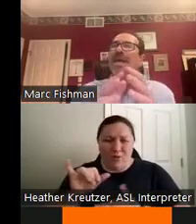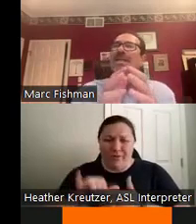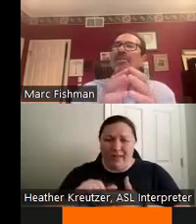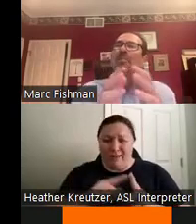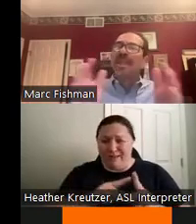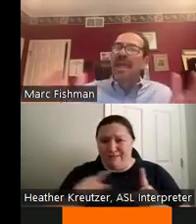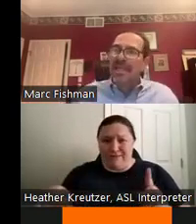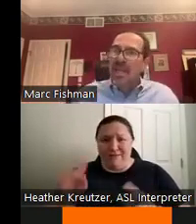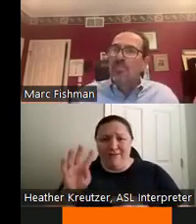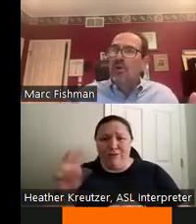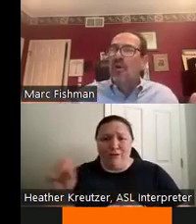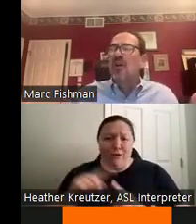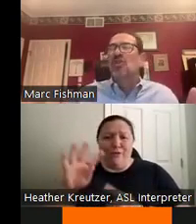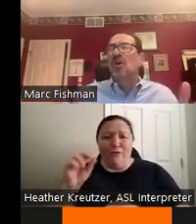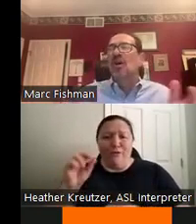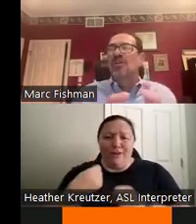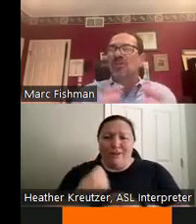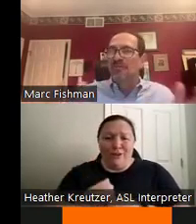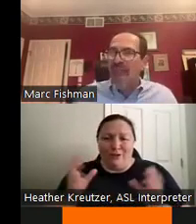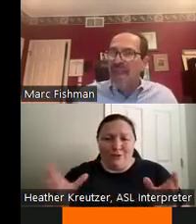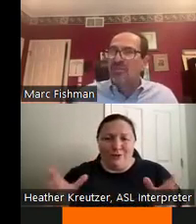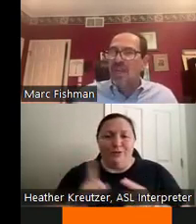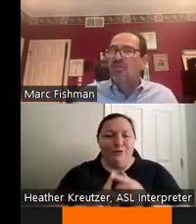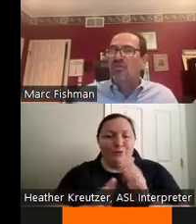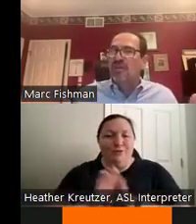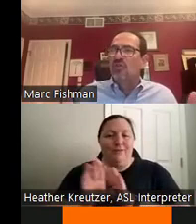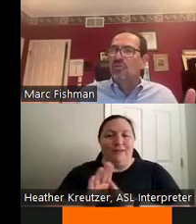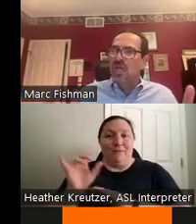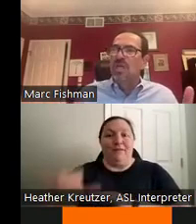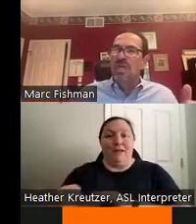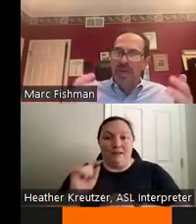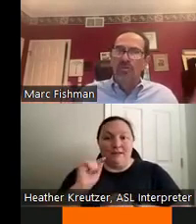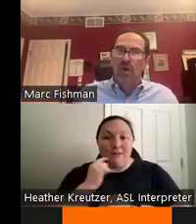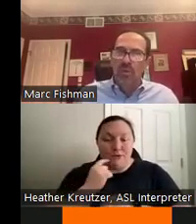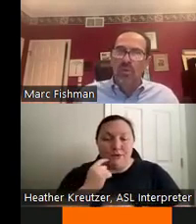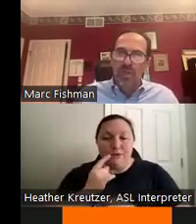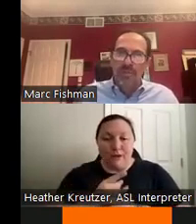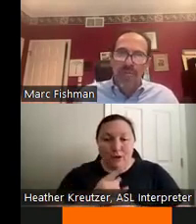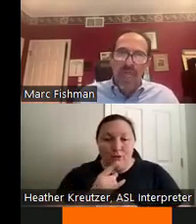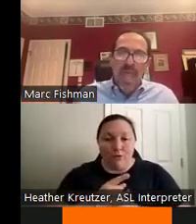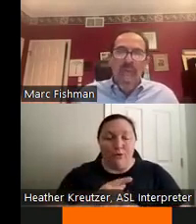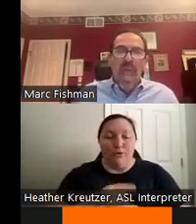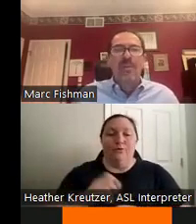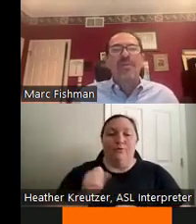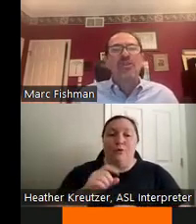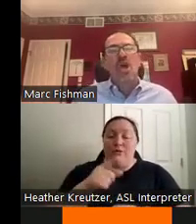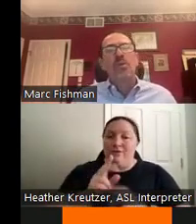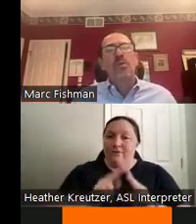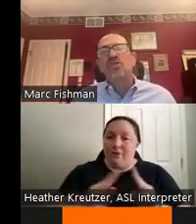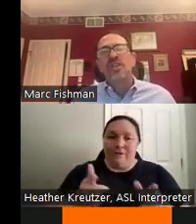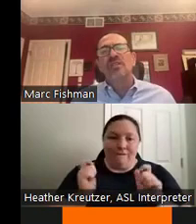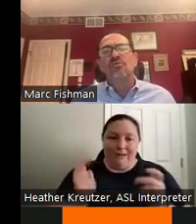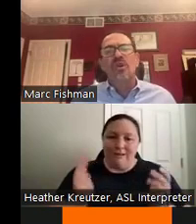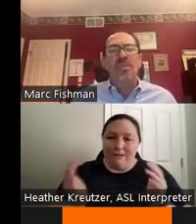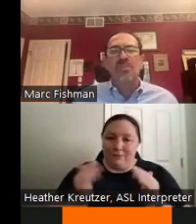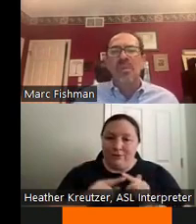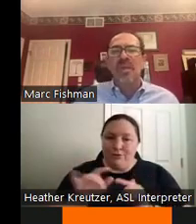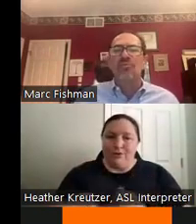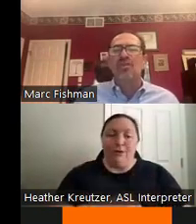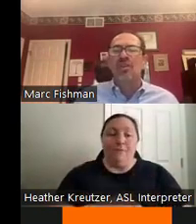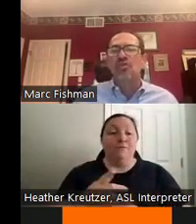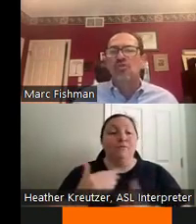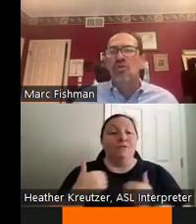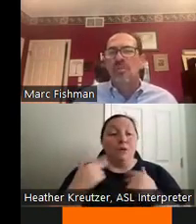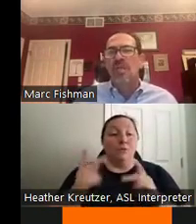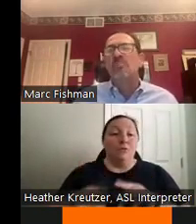So again, the malignant progression of this advanced stage of SUD that is OUD. Anyway, this young person's had some treatment,